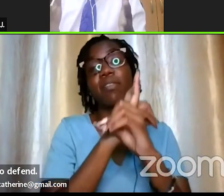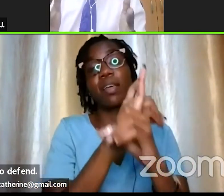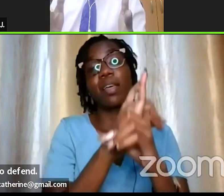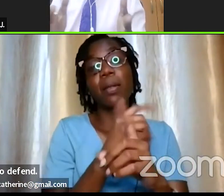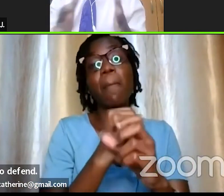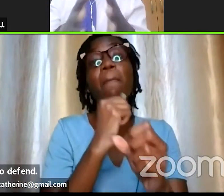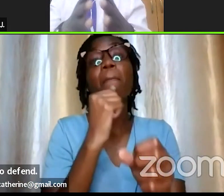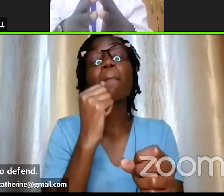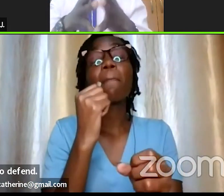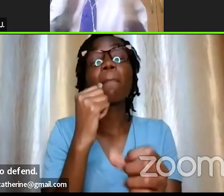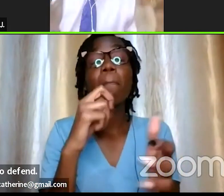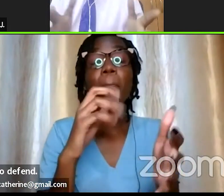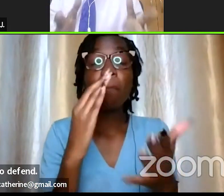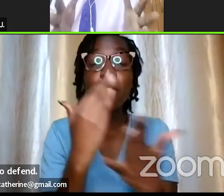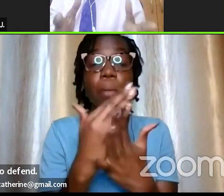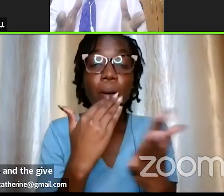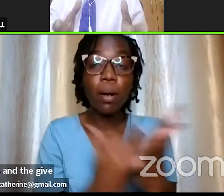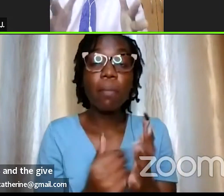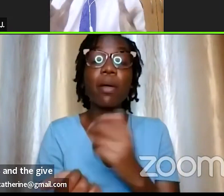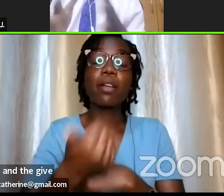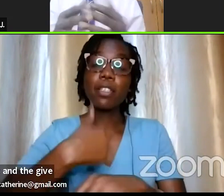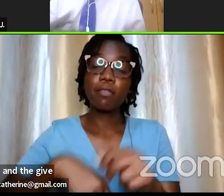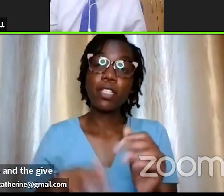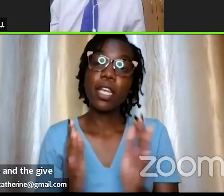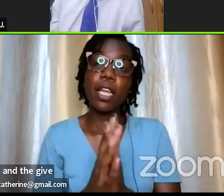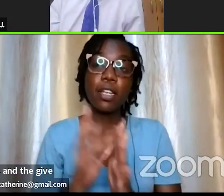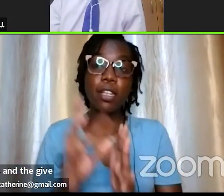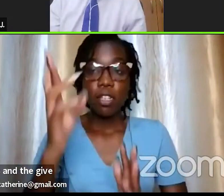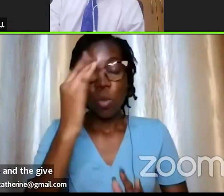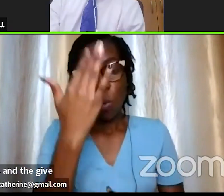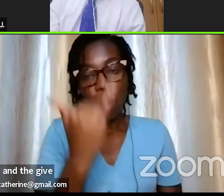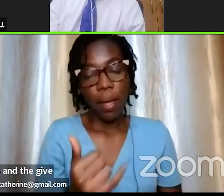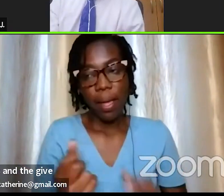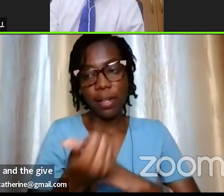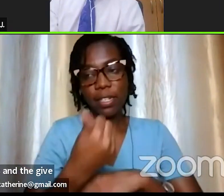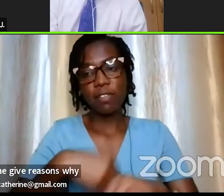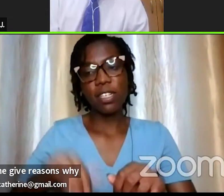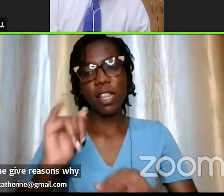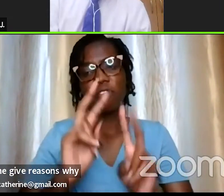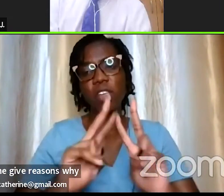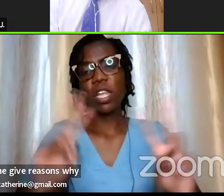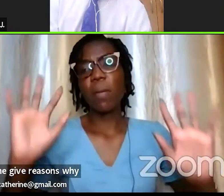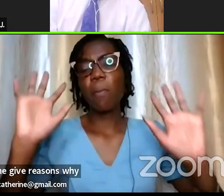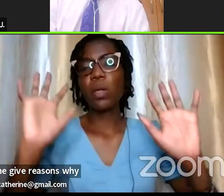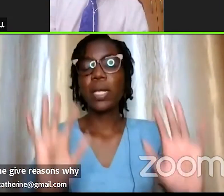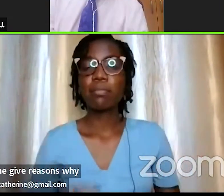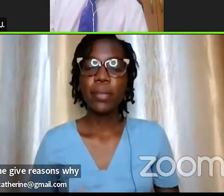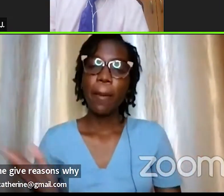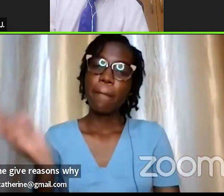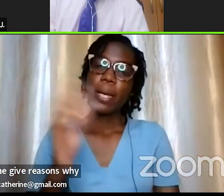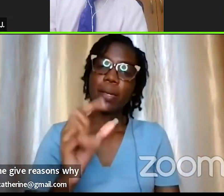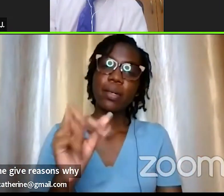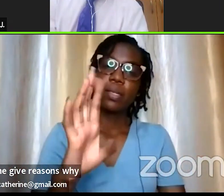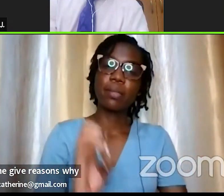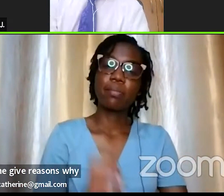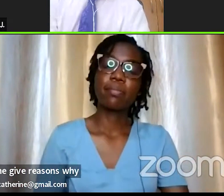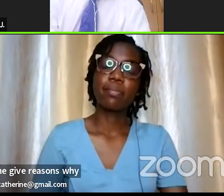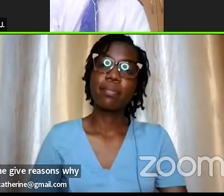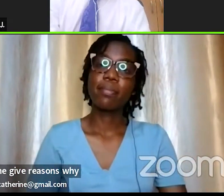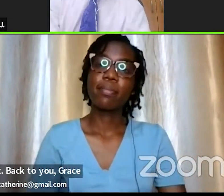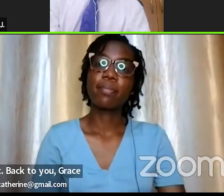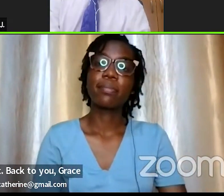and activities and give reasons why those activities are very important. Back to you, Grace.